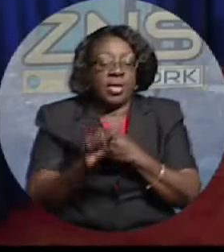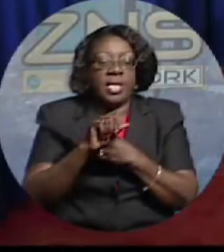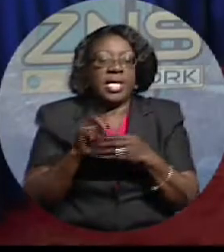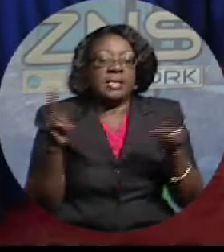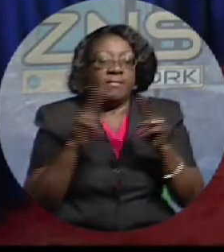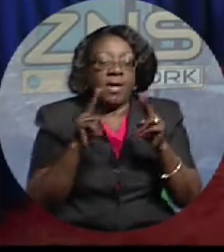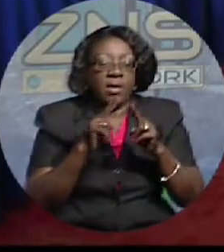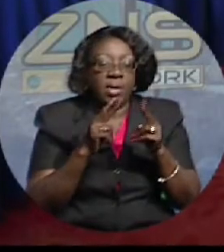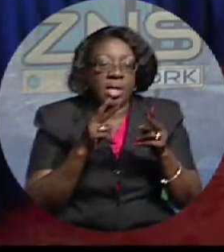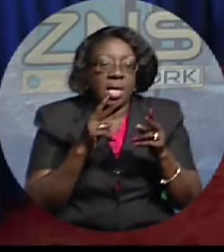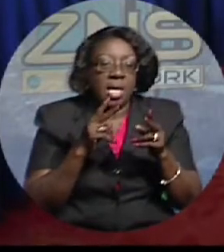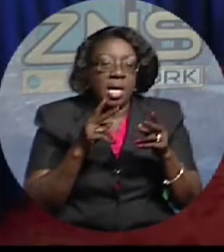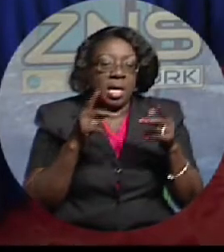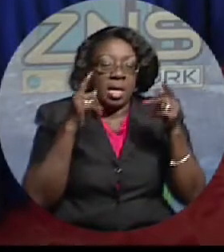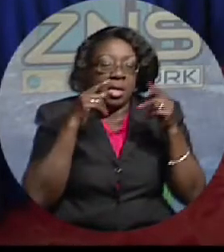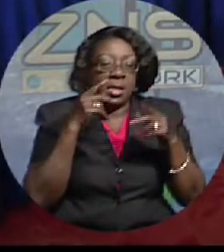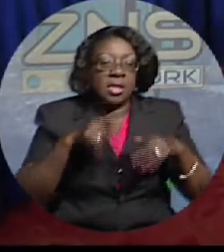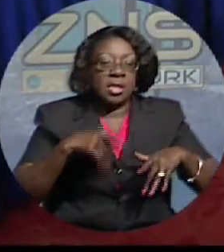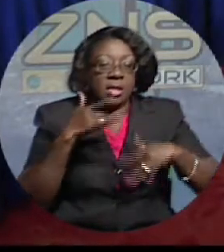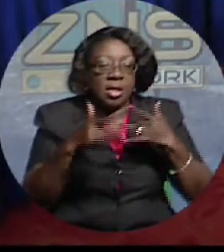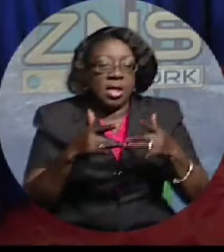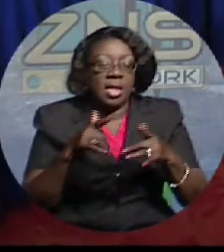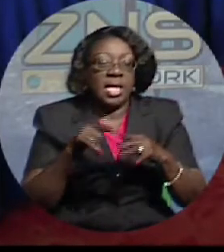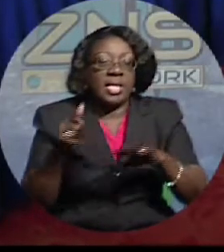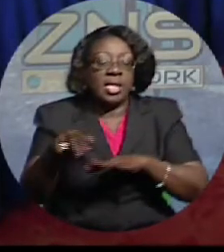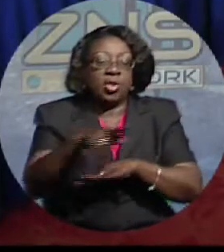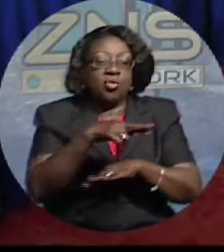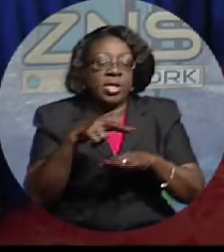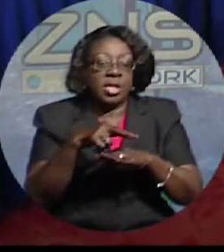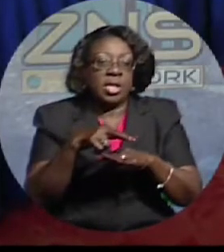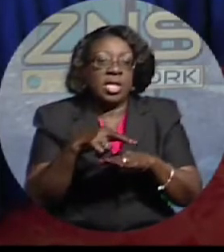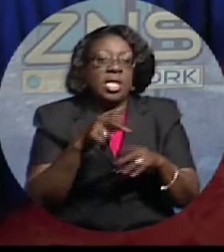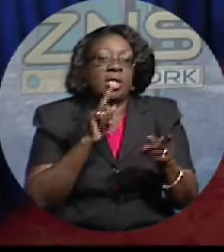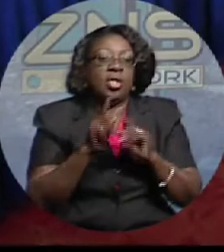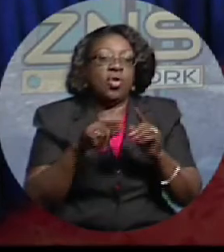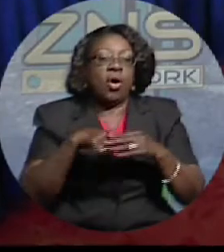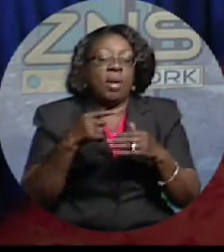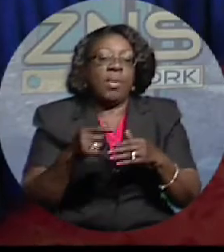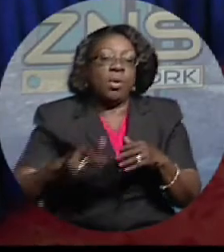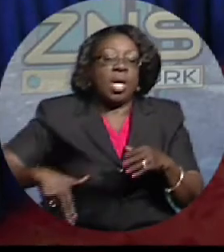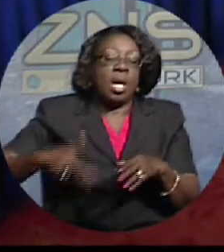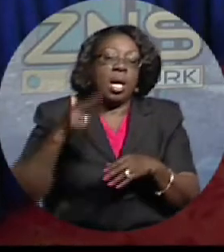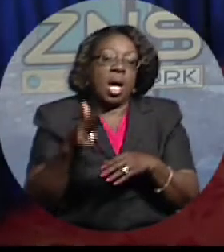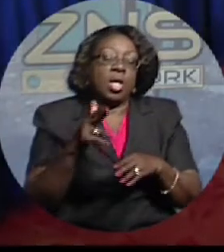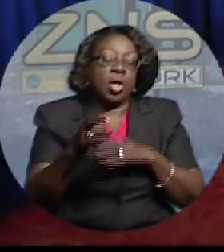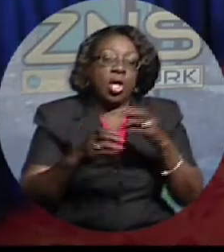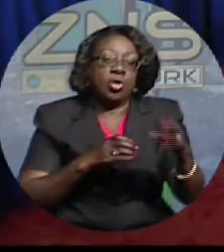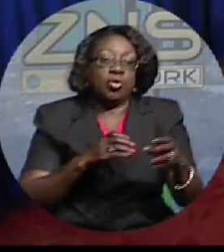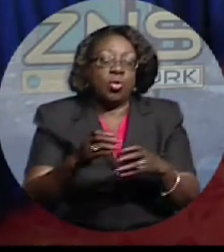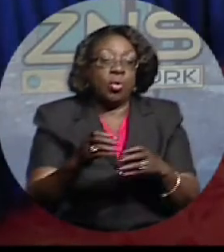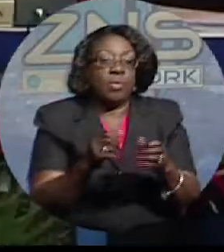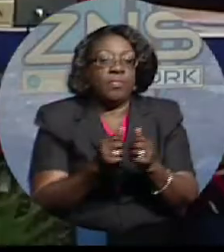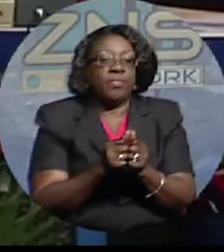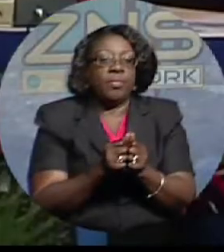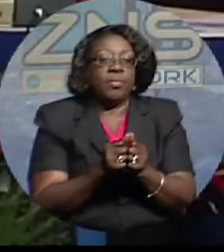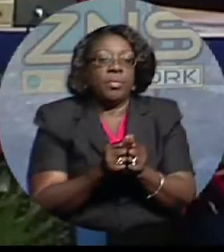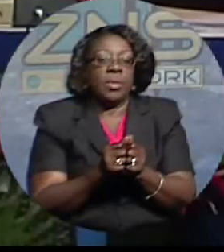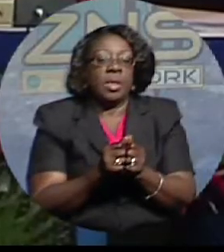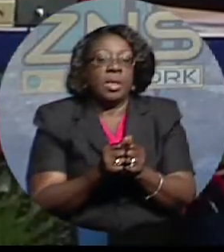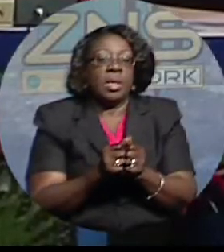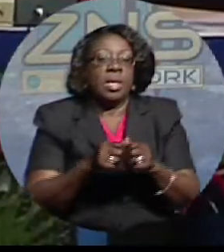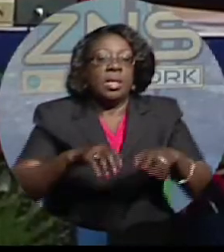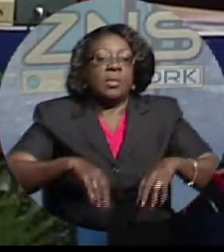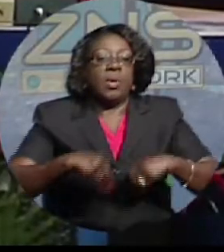region. She highlighted a UN treaty designed to enhance gun control. The Arms Trade Treaty provides us